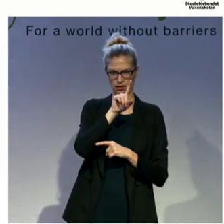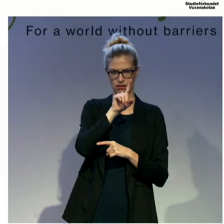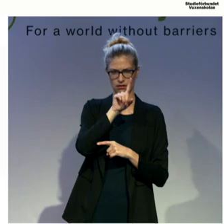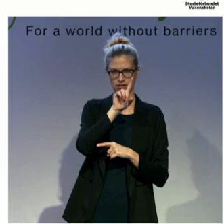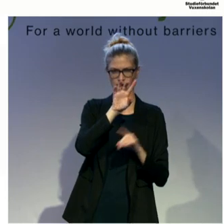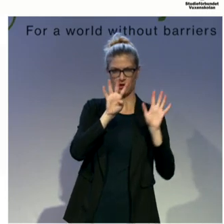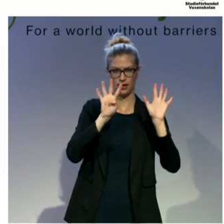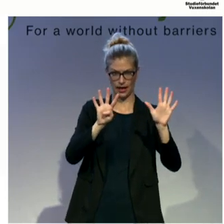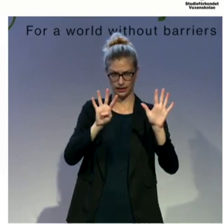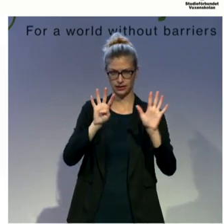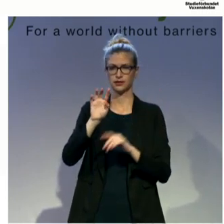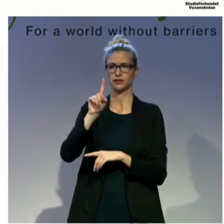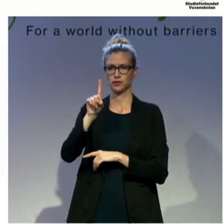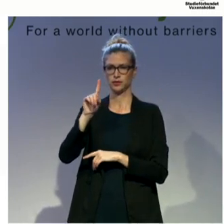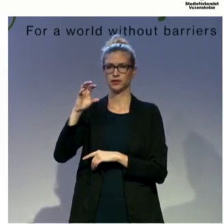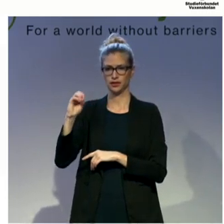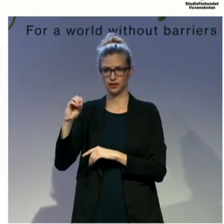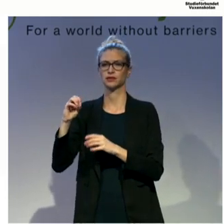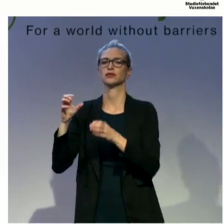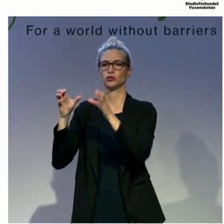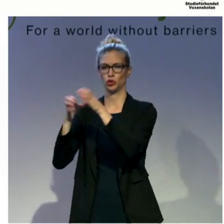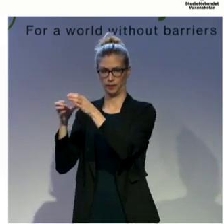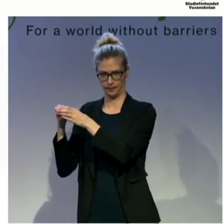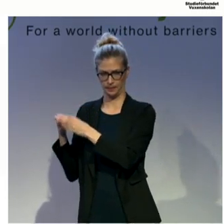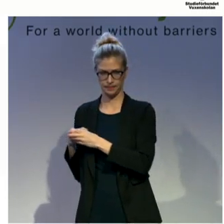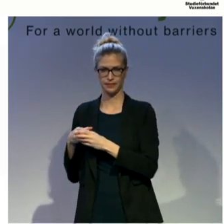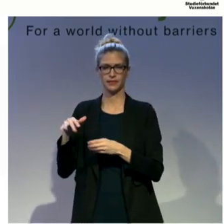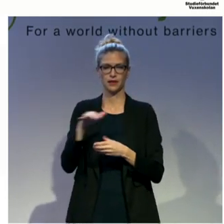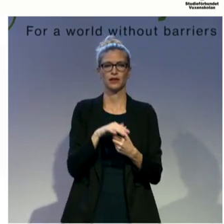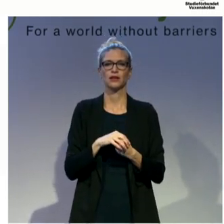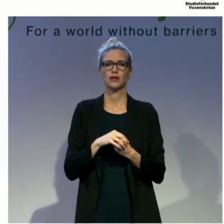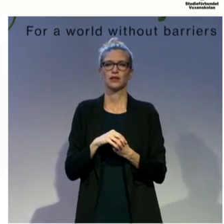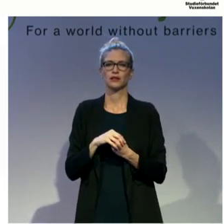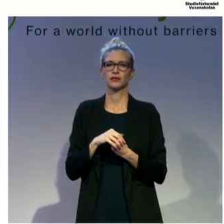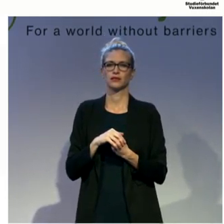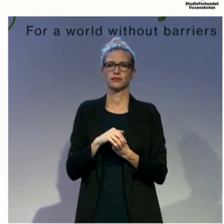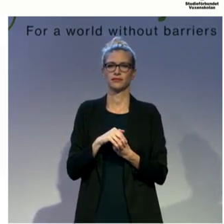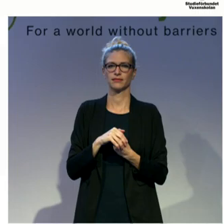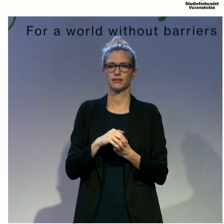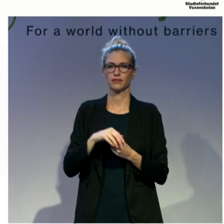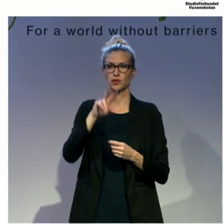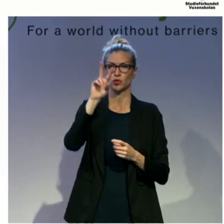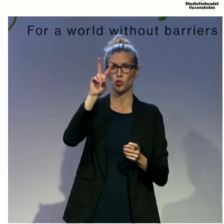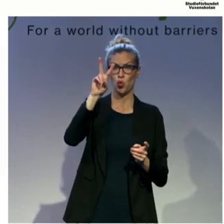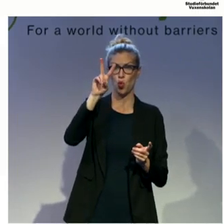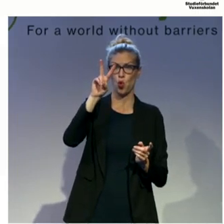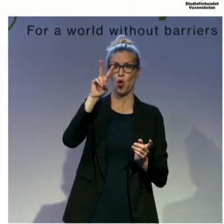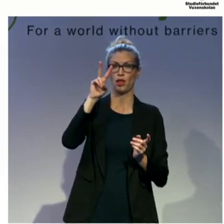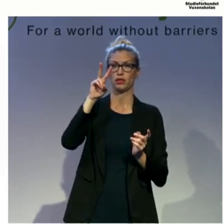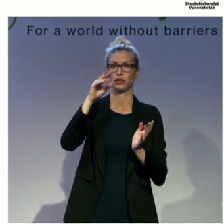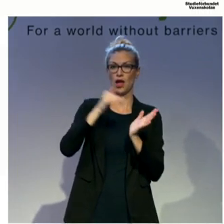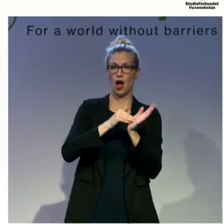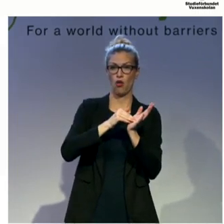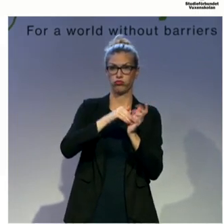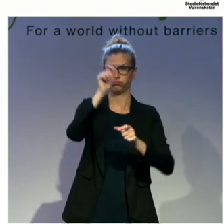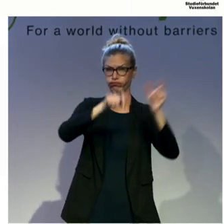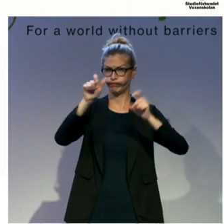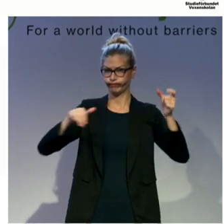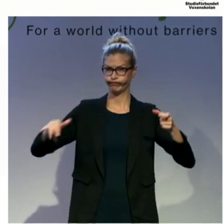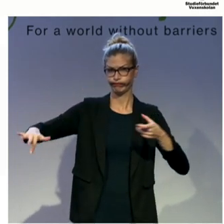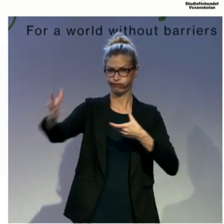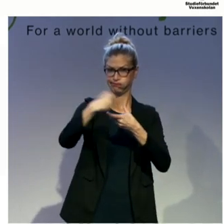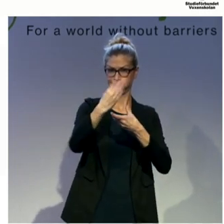50 easy-to-understand electoral discussions with more than 2,000 participants. And of those who participated